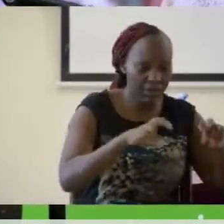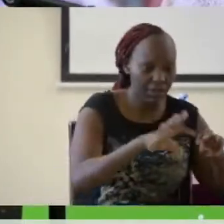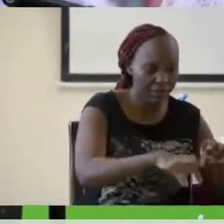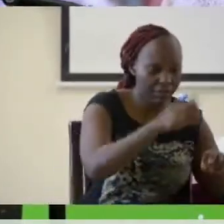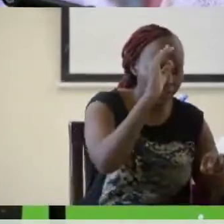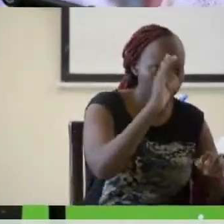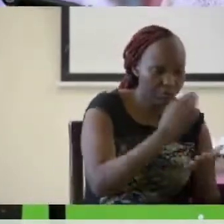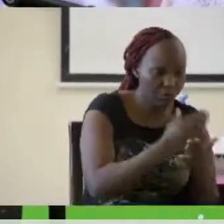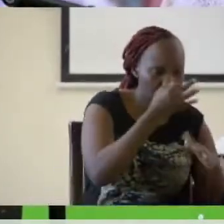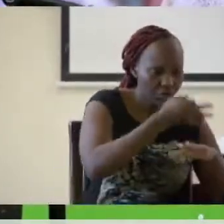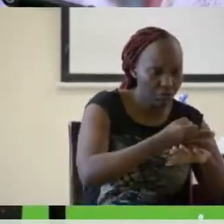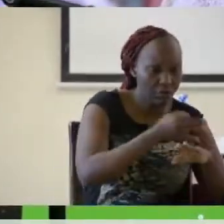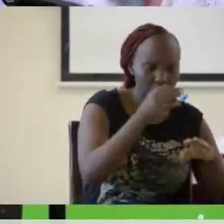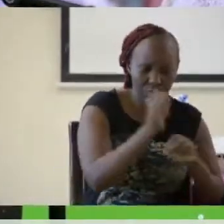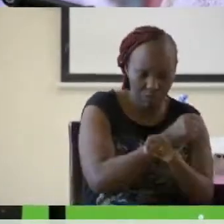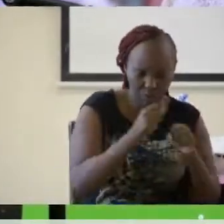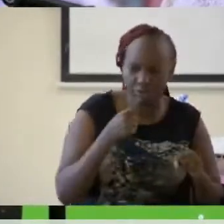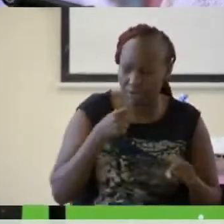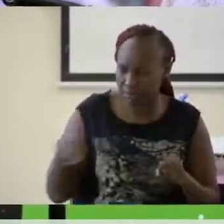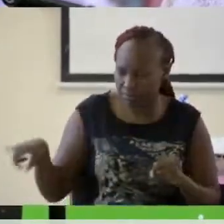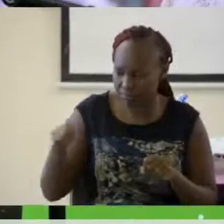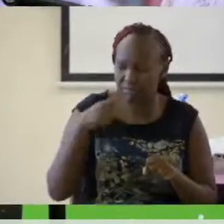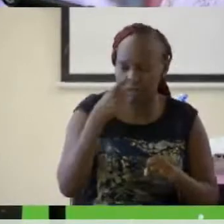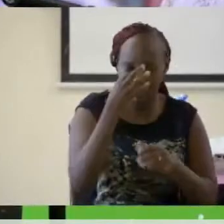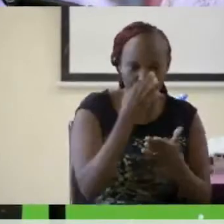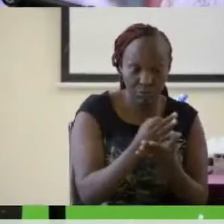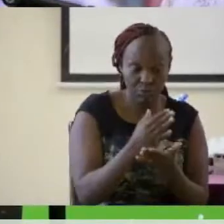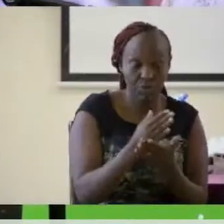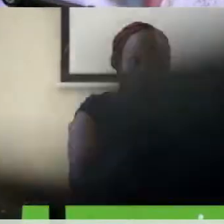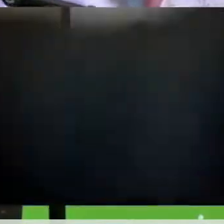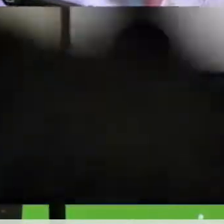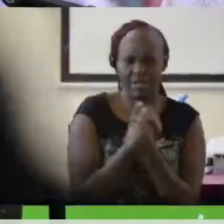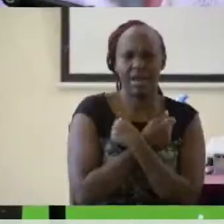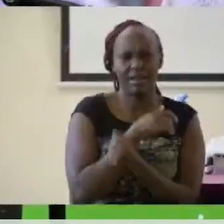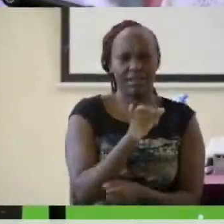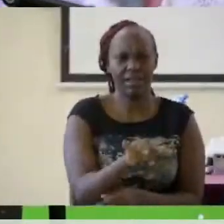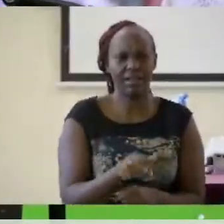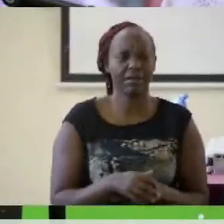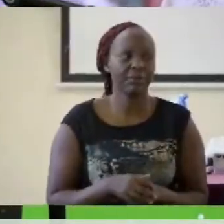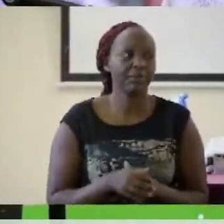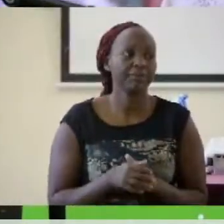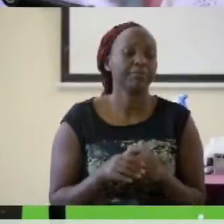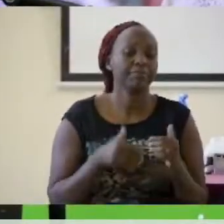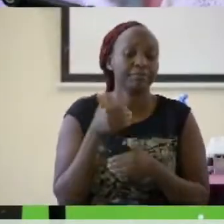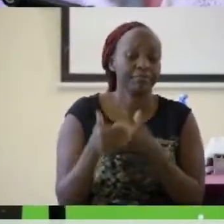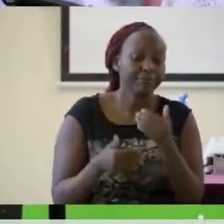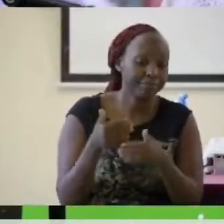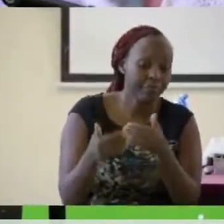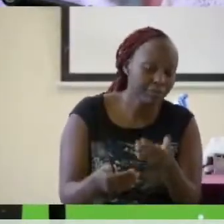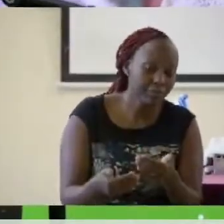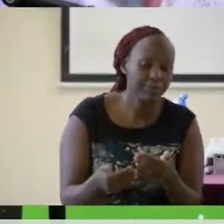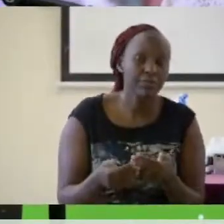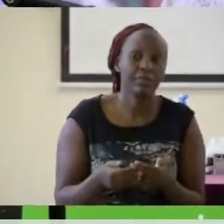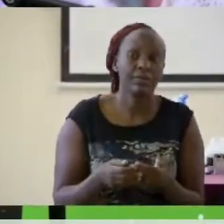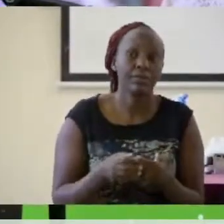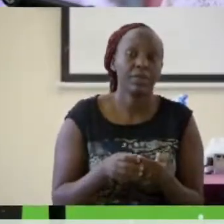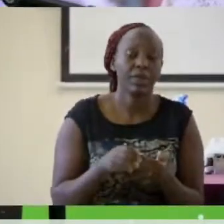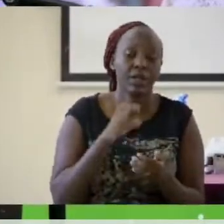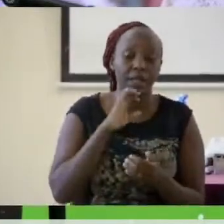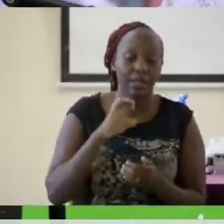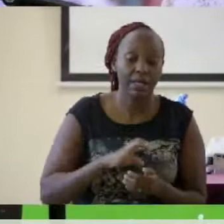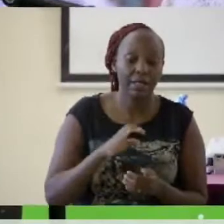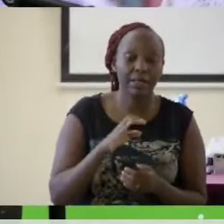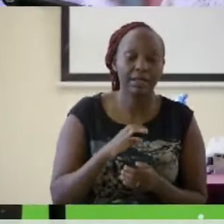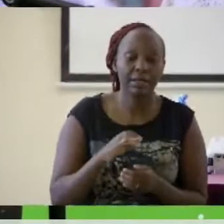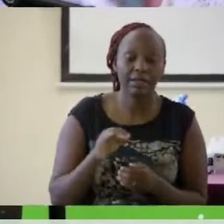happening, because we can't be telling the truth. And I loved that. So thereafter, they then decided, where do